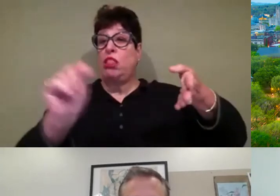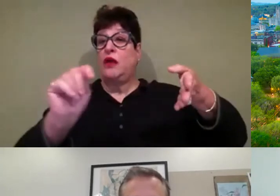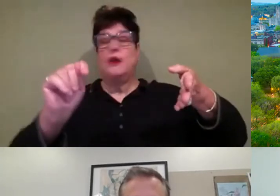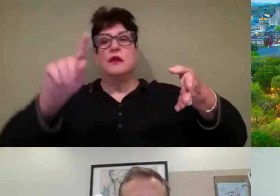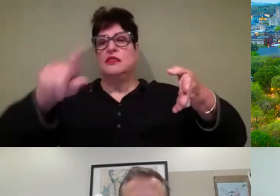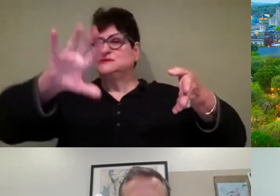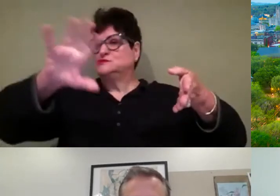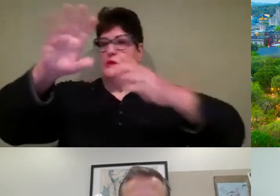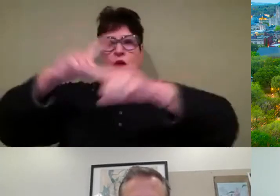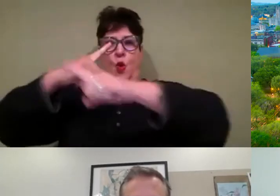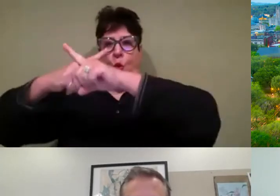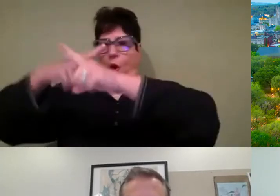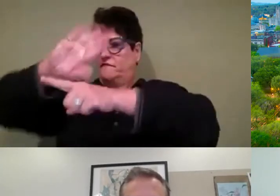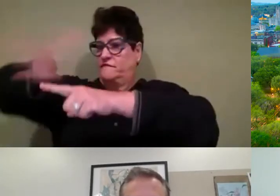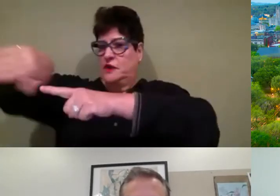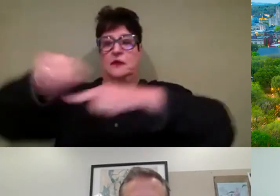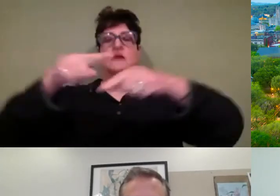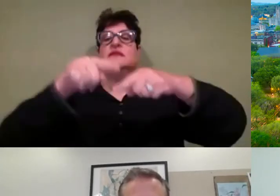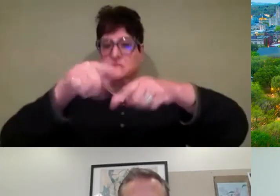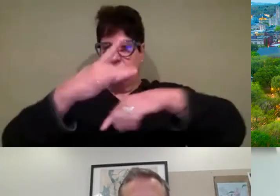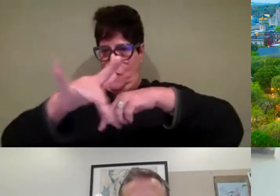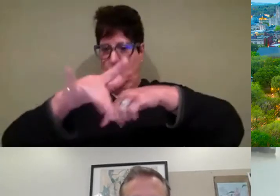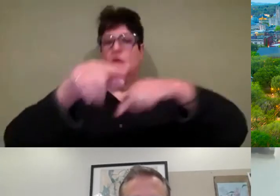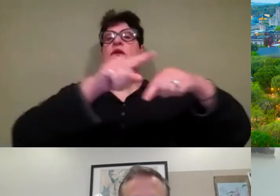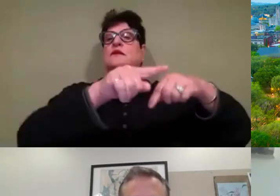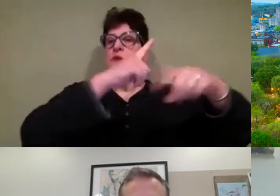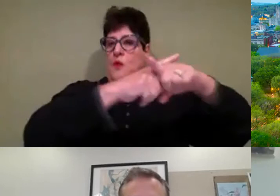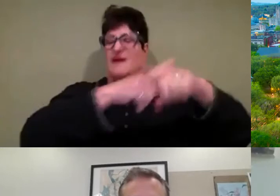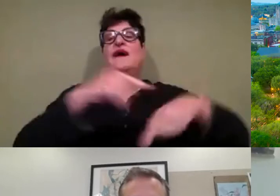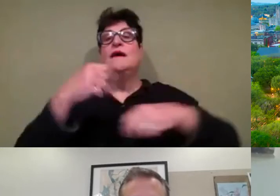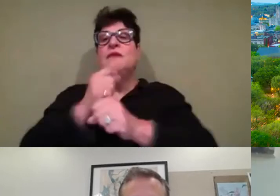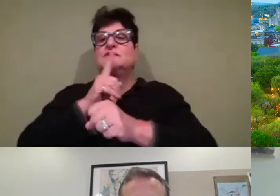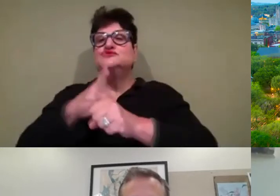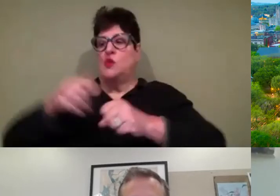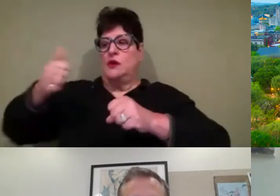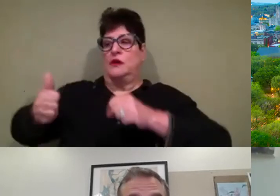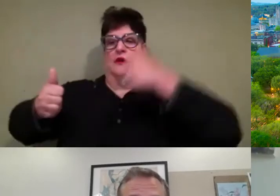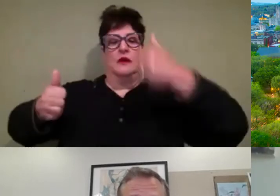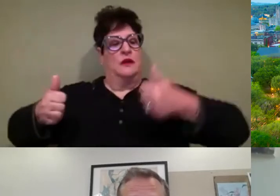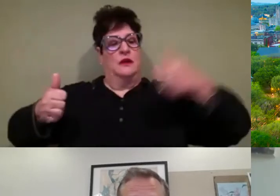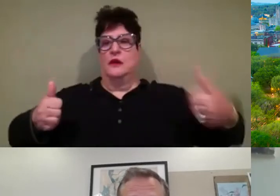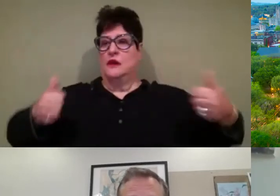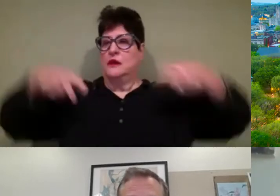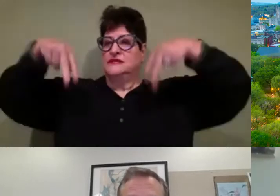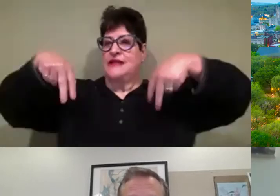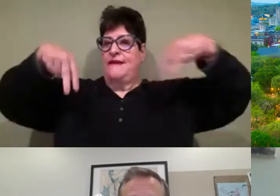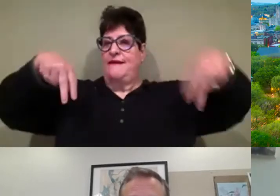reducing usage in bathrooms, turning off every other sink to ensure we have social distancing for people when they're using the bathroom.